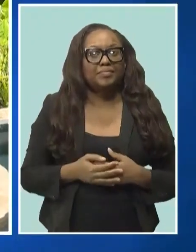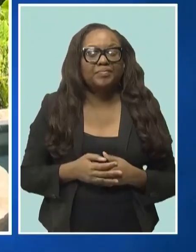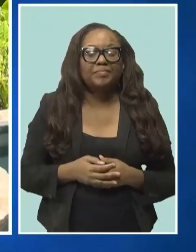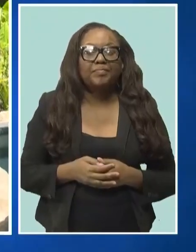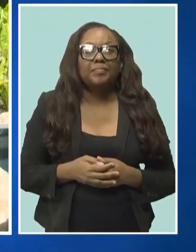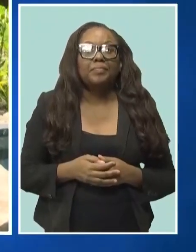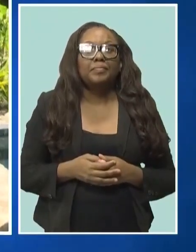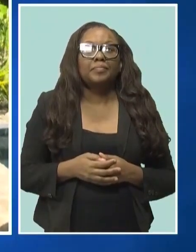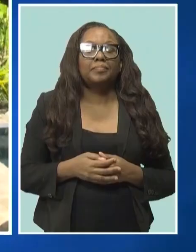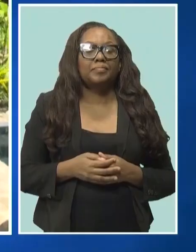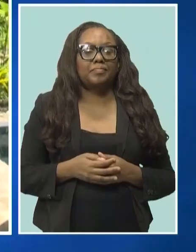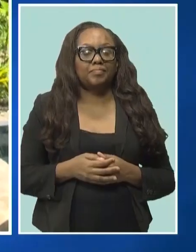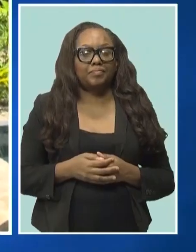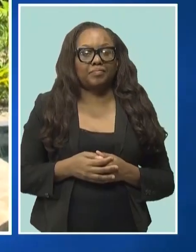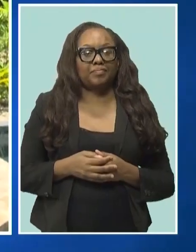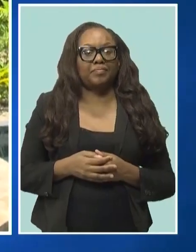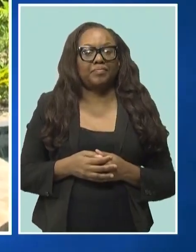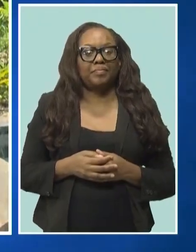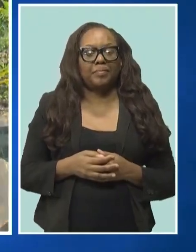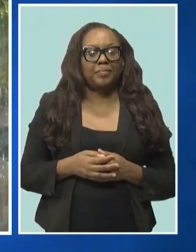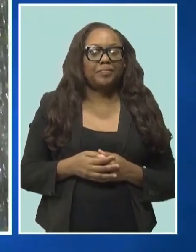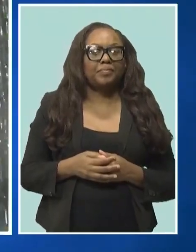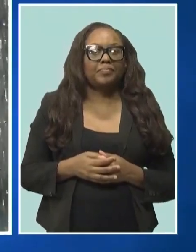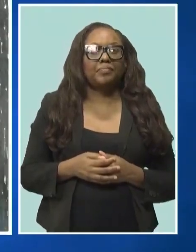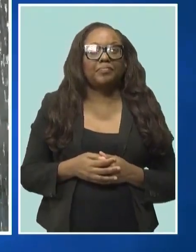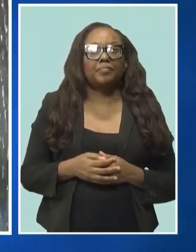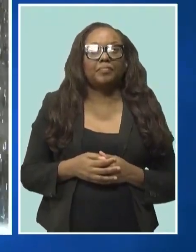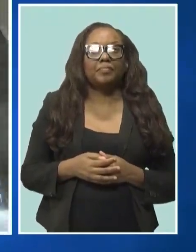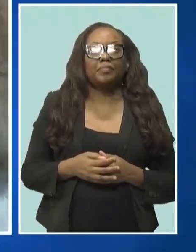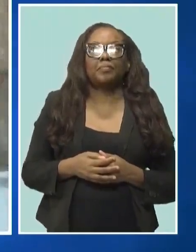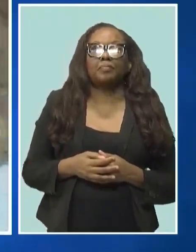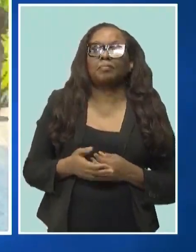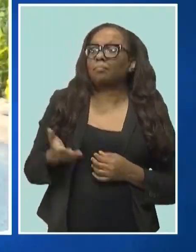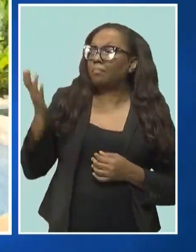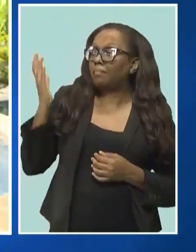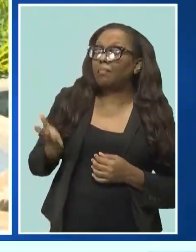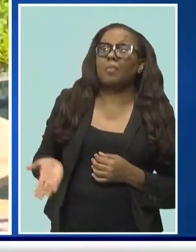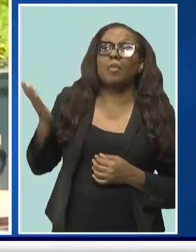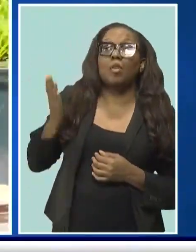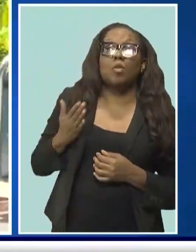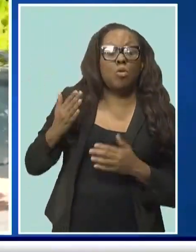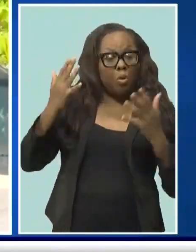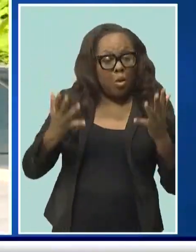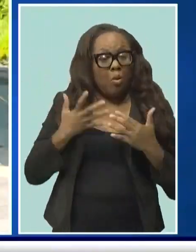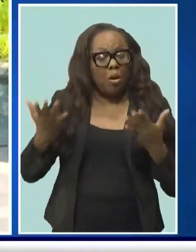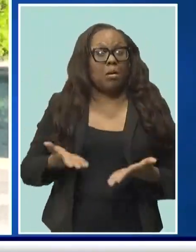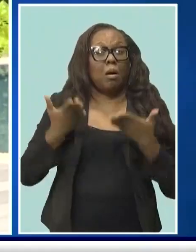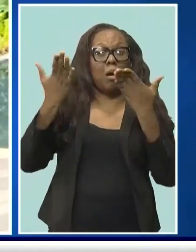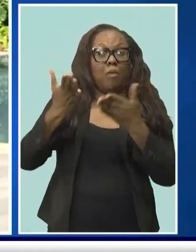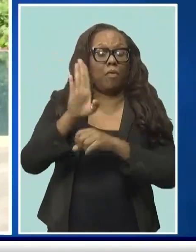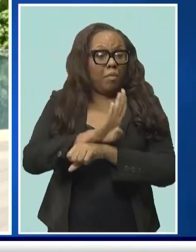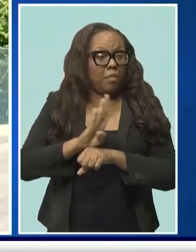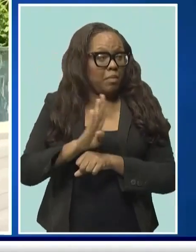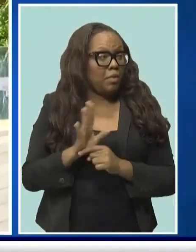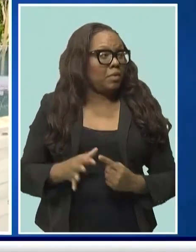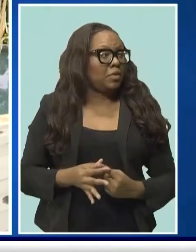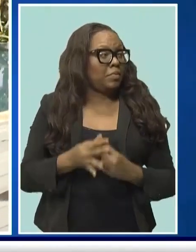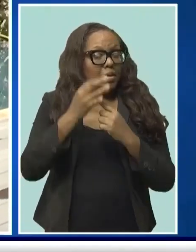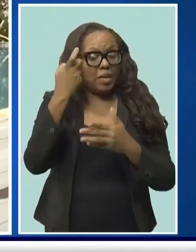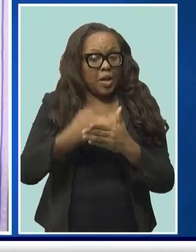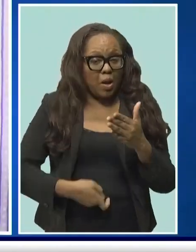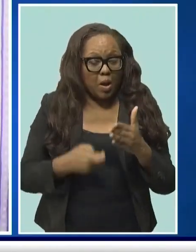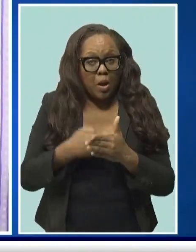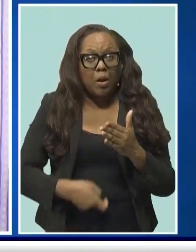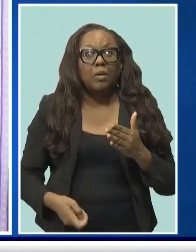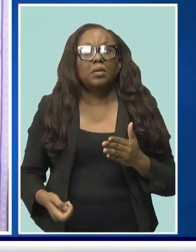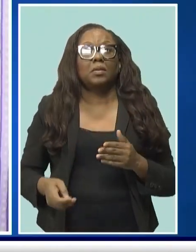All you can play is how they have themed it, and that's exactly what they intend to offer Bajans this summer, as special discounts are offered according